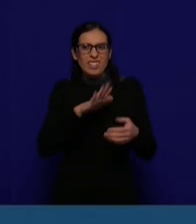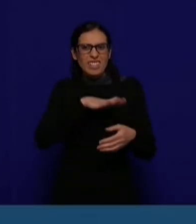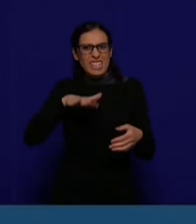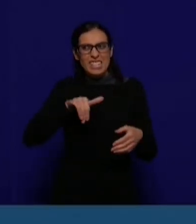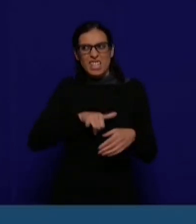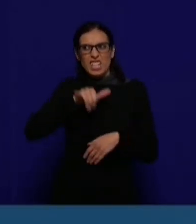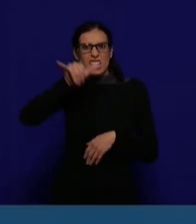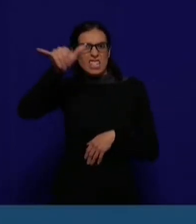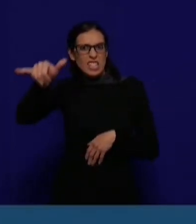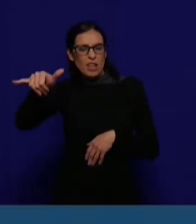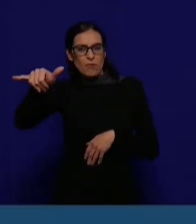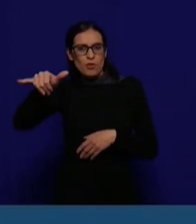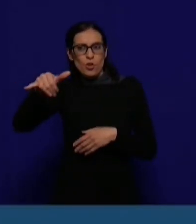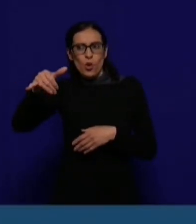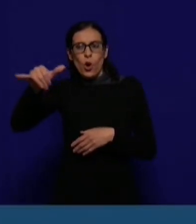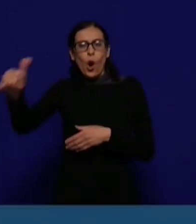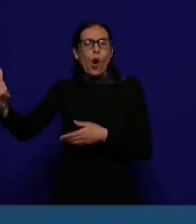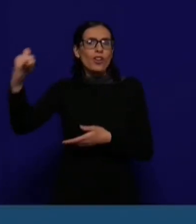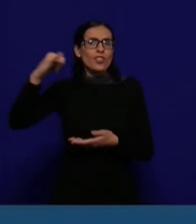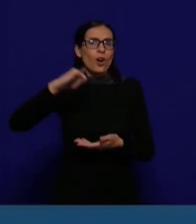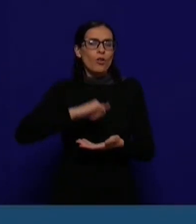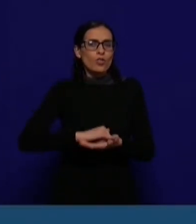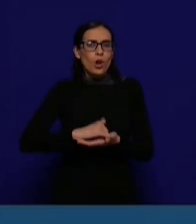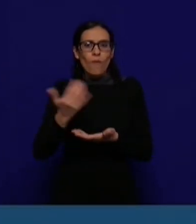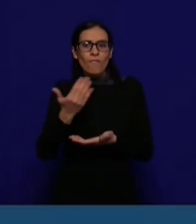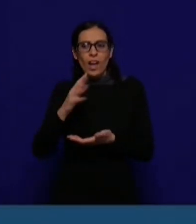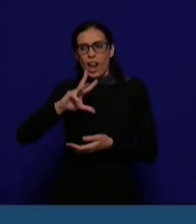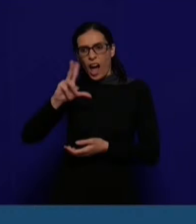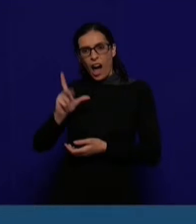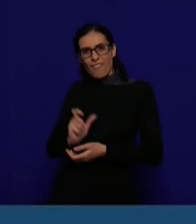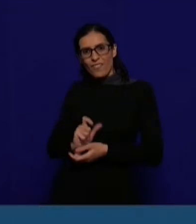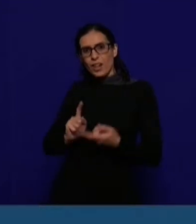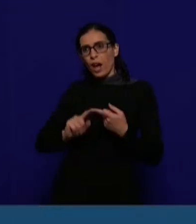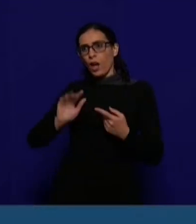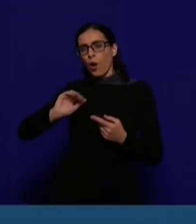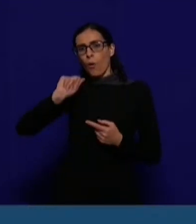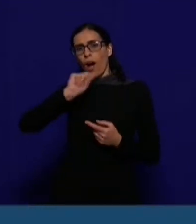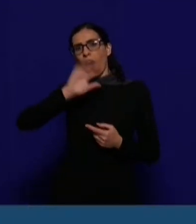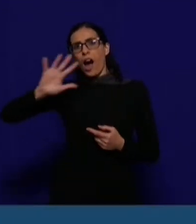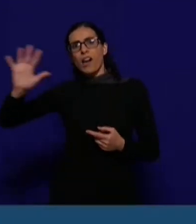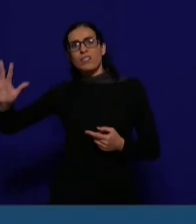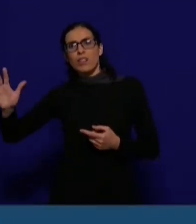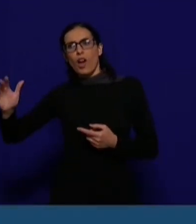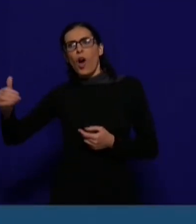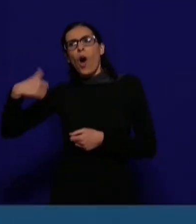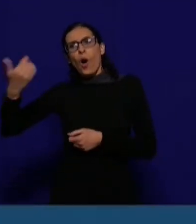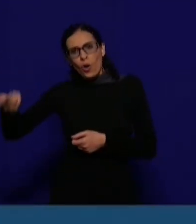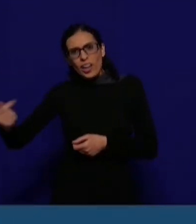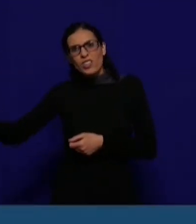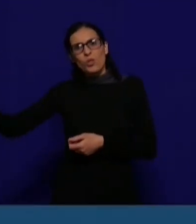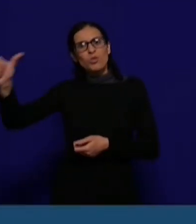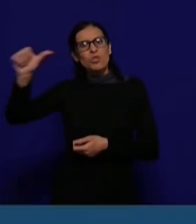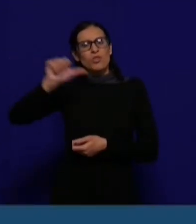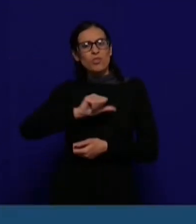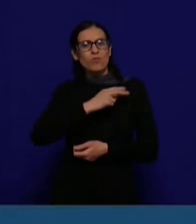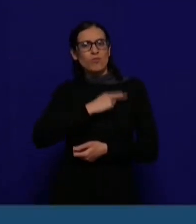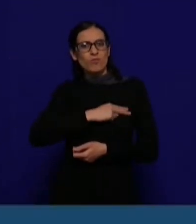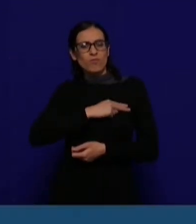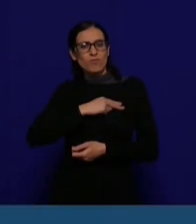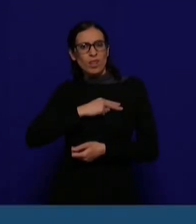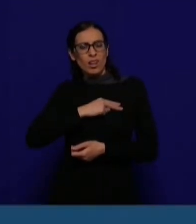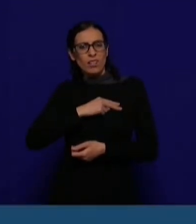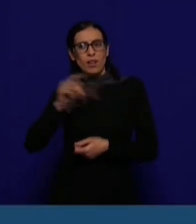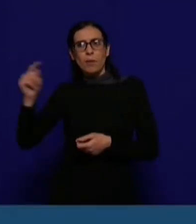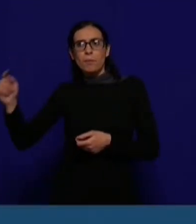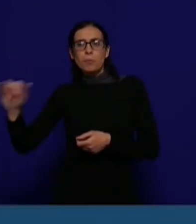fosthom waħda li persuni li nafu bihom li marru fl-Afrika u fl-Asja. U dawn qegħdin jiġu lura Malta minn pajjiżi fiż-żona Schengen li